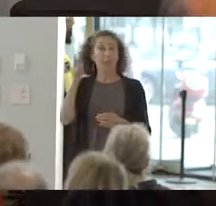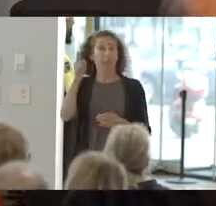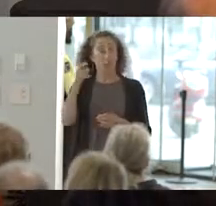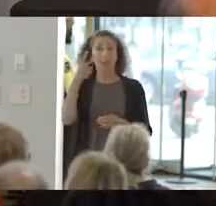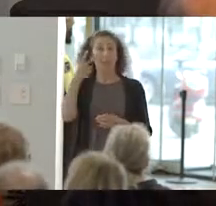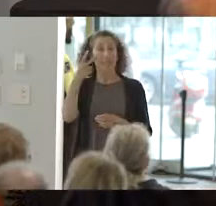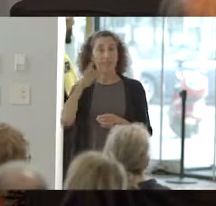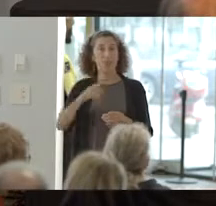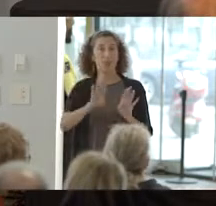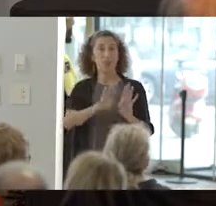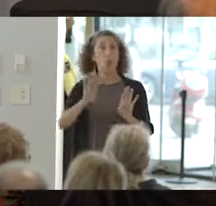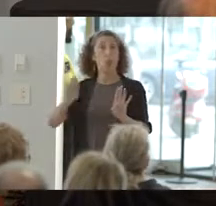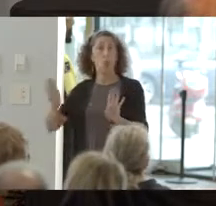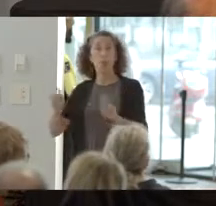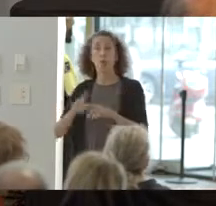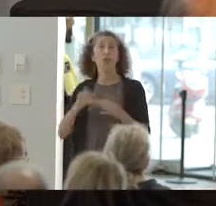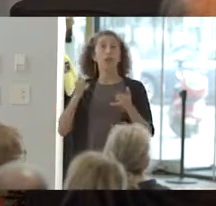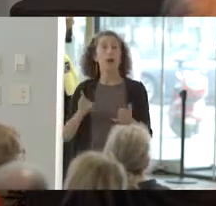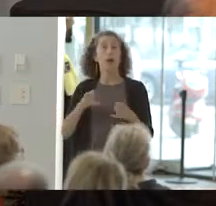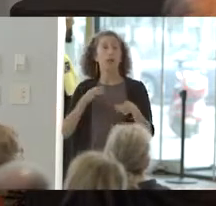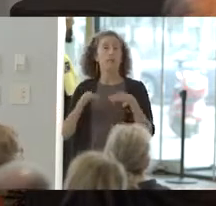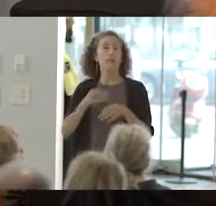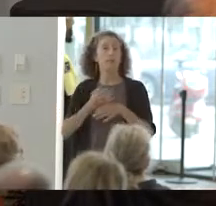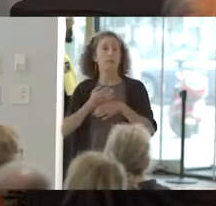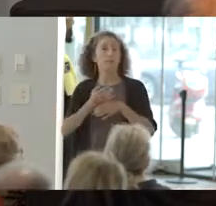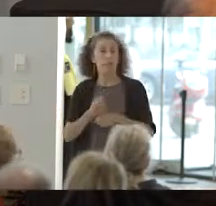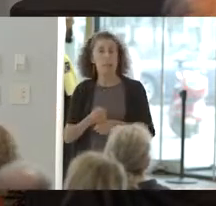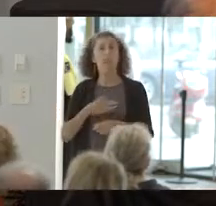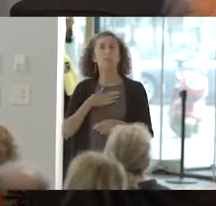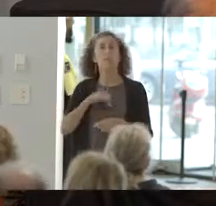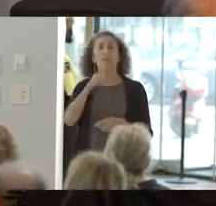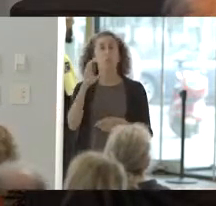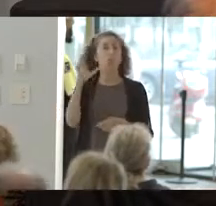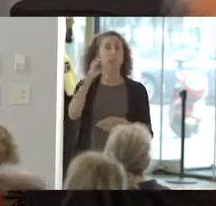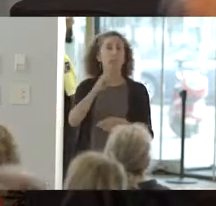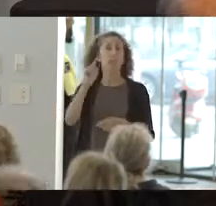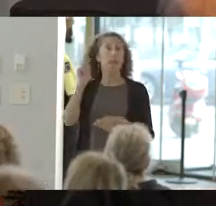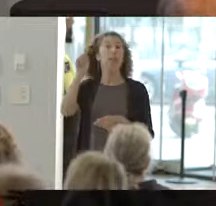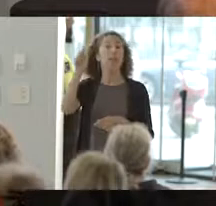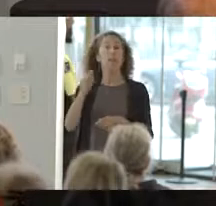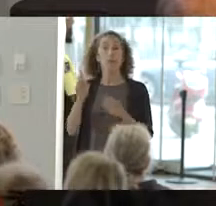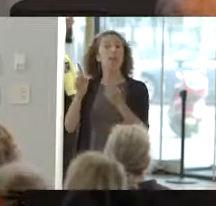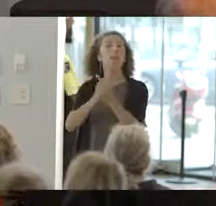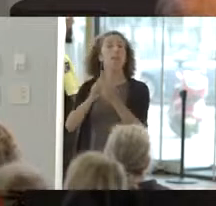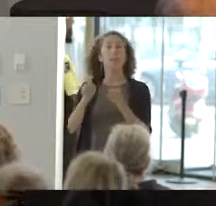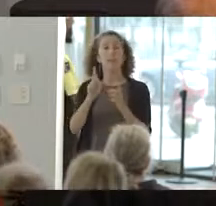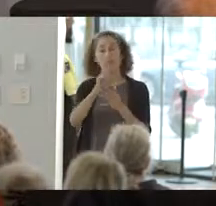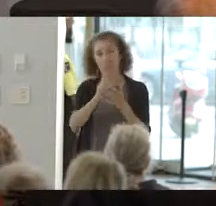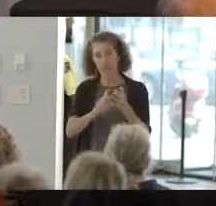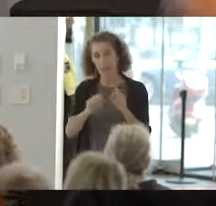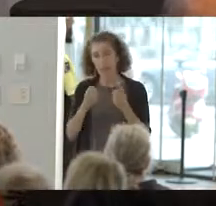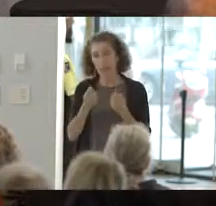overview with hopes that that will prompt you to go back to the boards and interact with some of the design team members at the reaches in the back